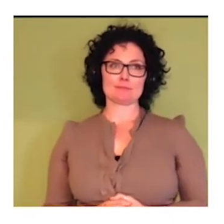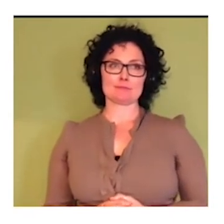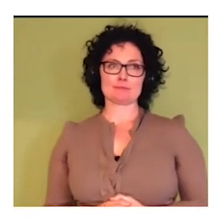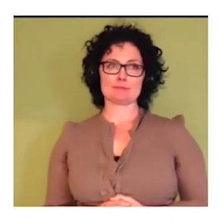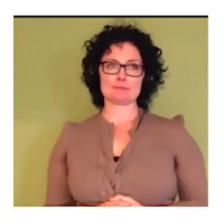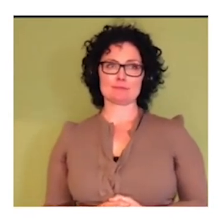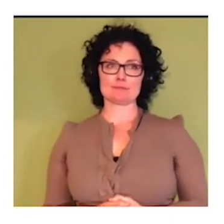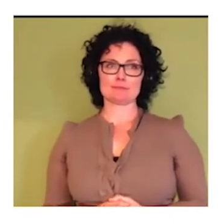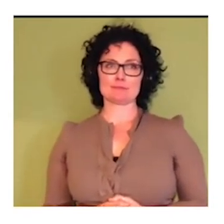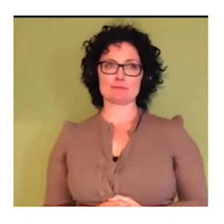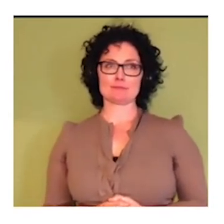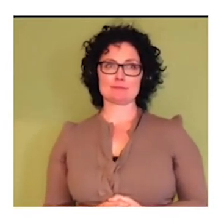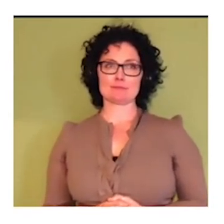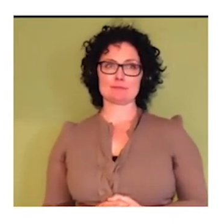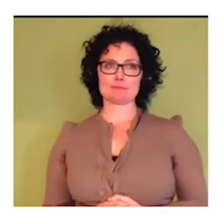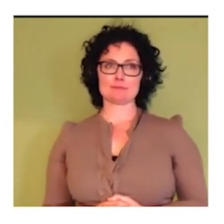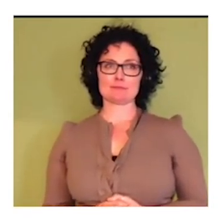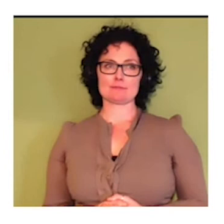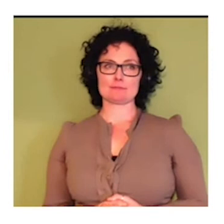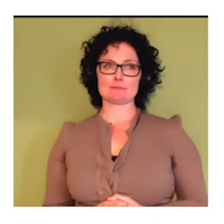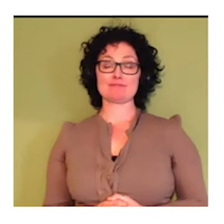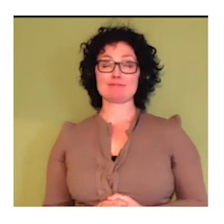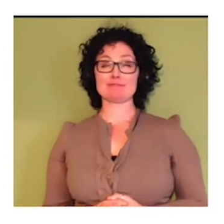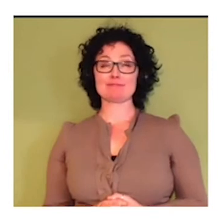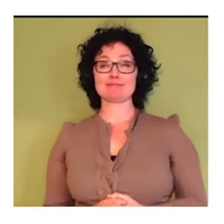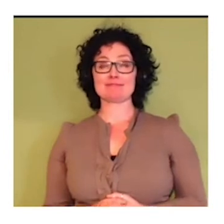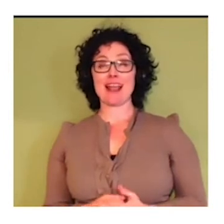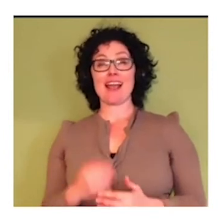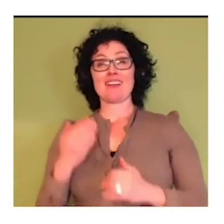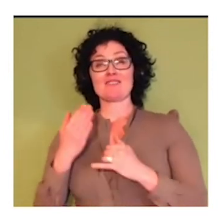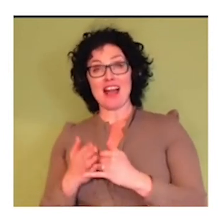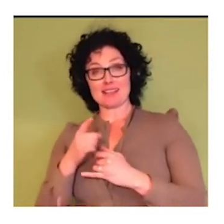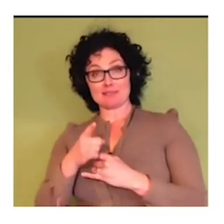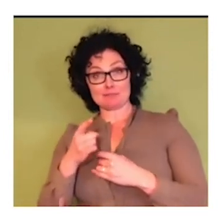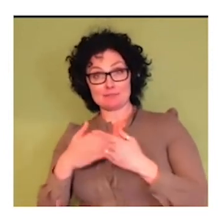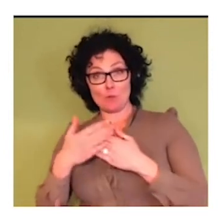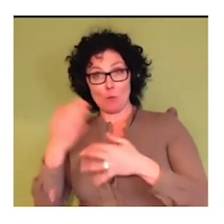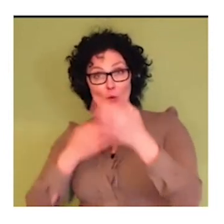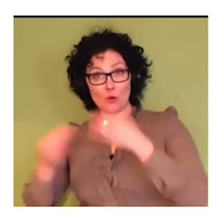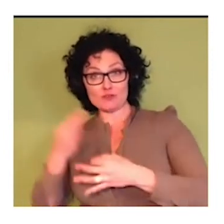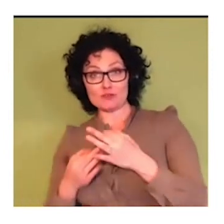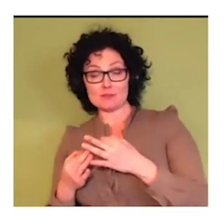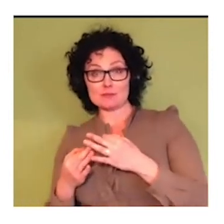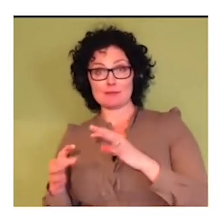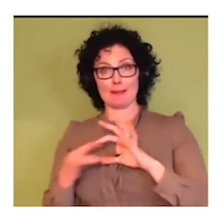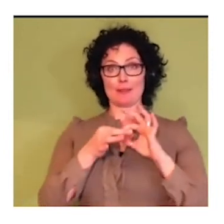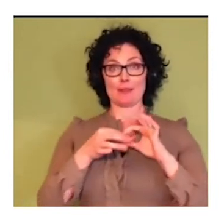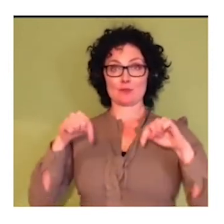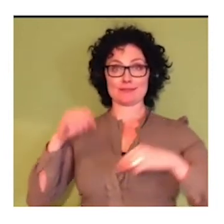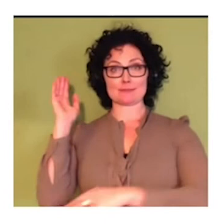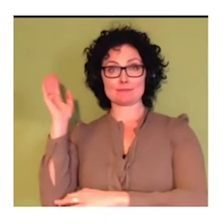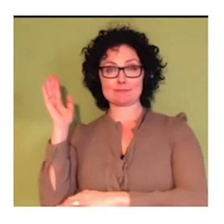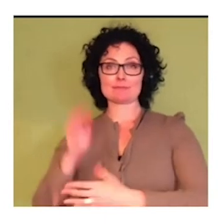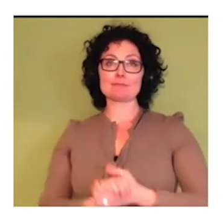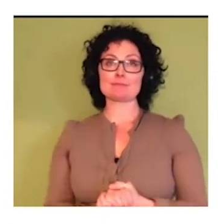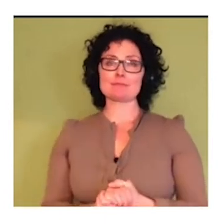www.ukaaf.org/membership/sponsoring members. And finally, if you have any questions about this,